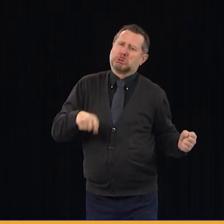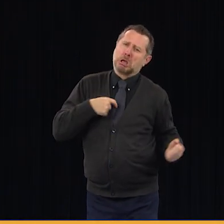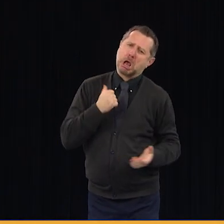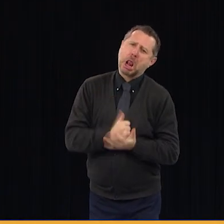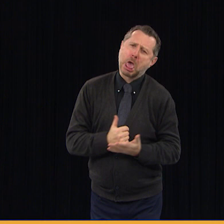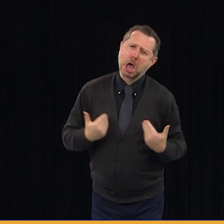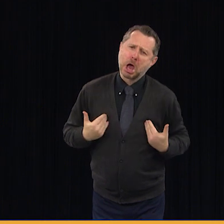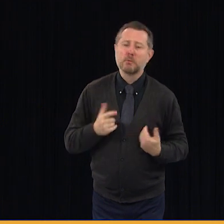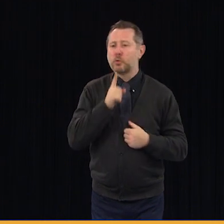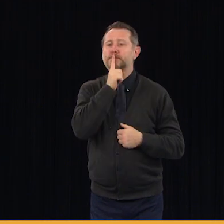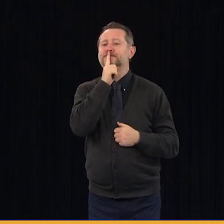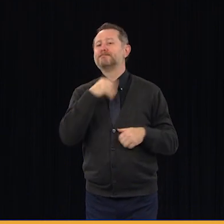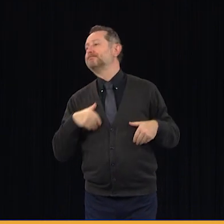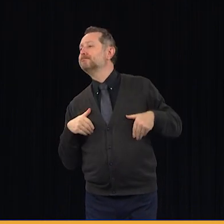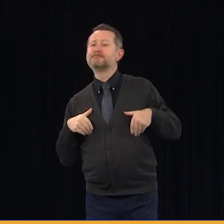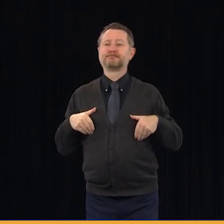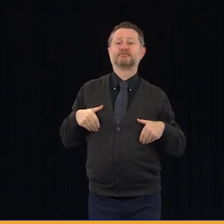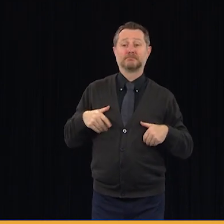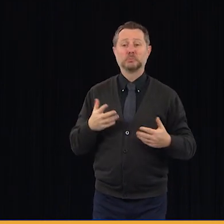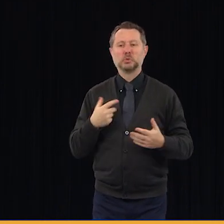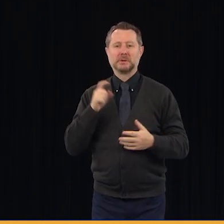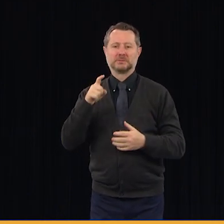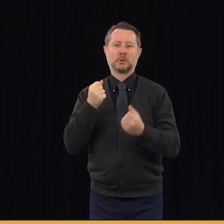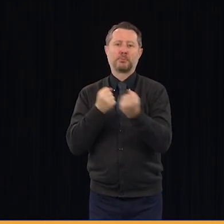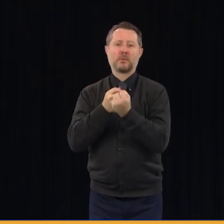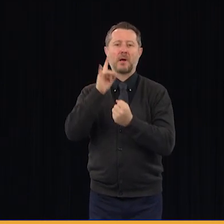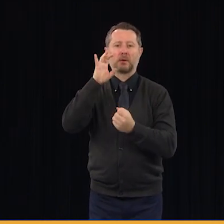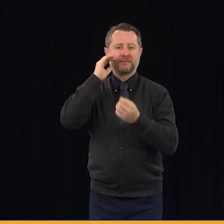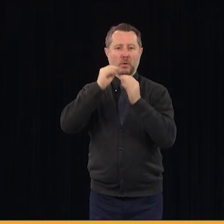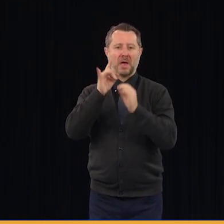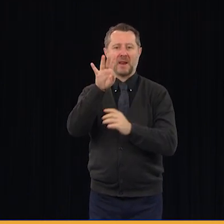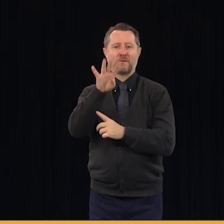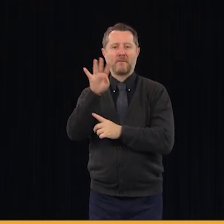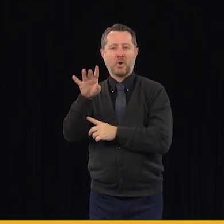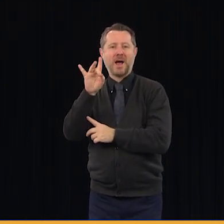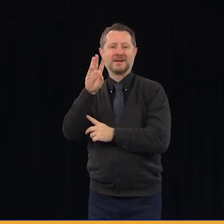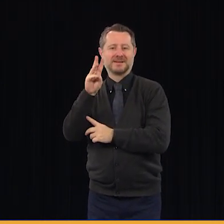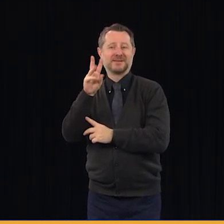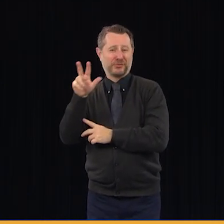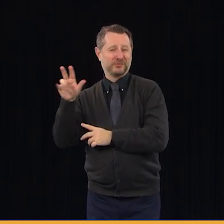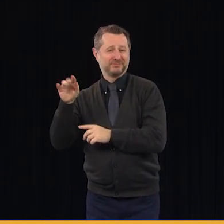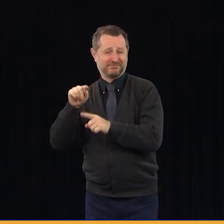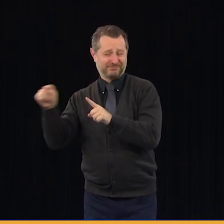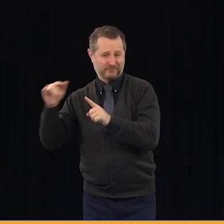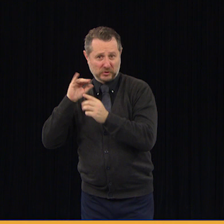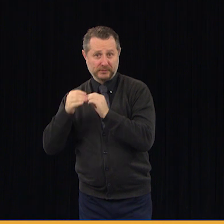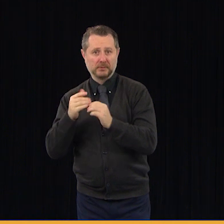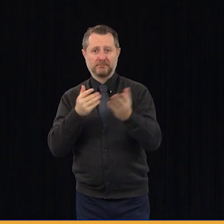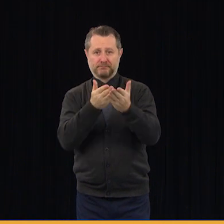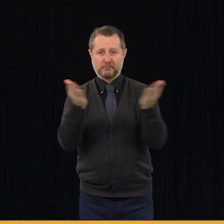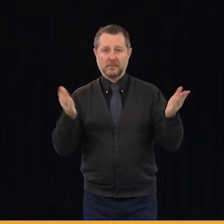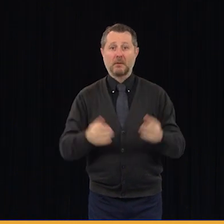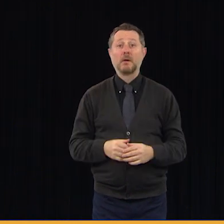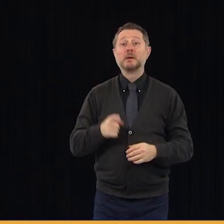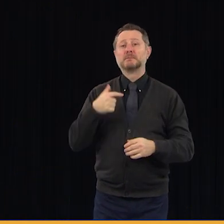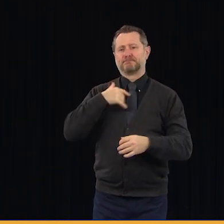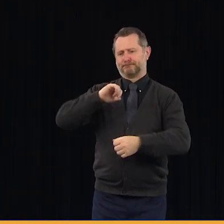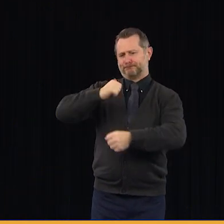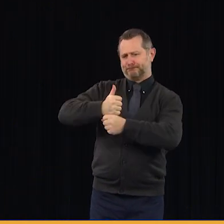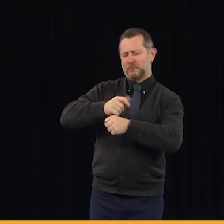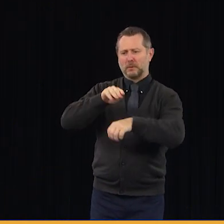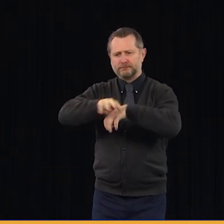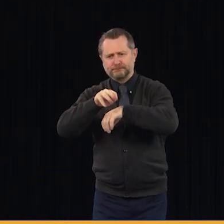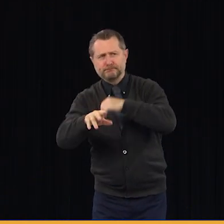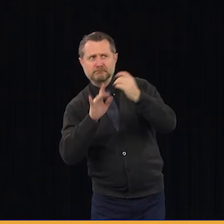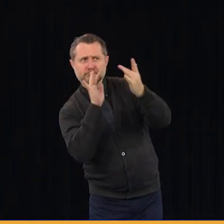we have a support hotline. We have thousands of people who have volunteered to help, and people should reach out and ask for it.